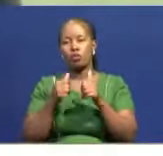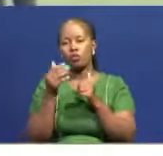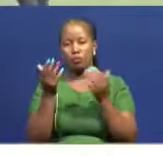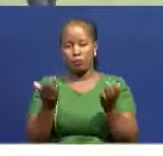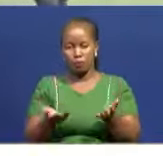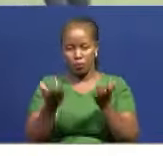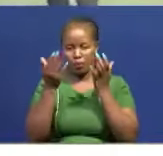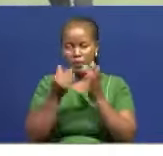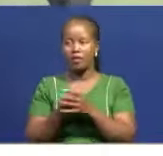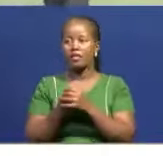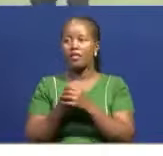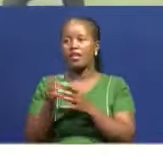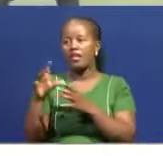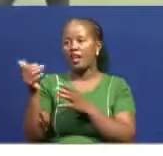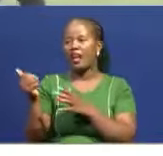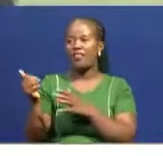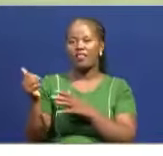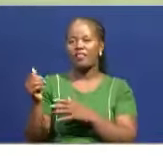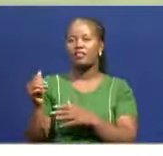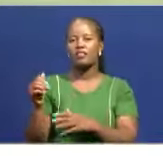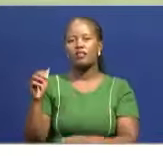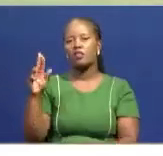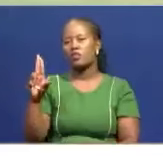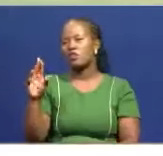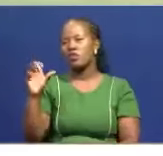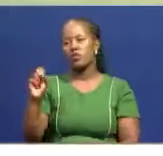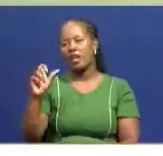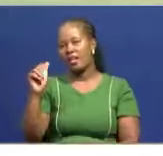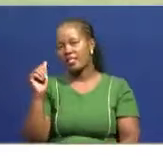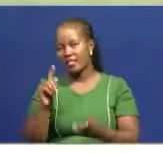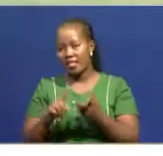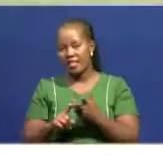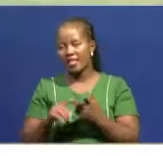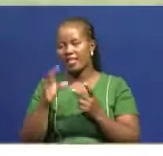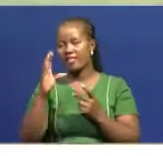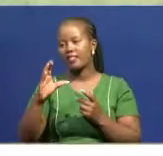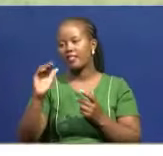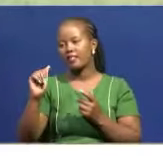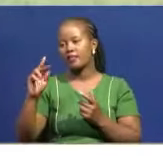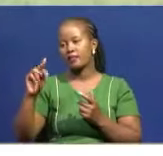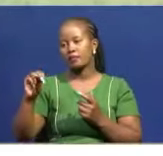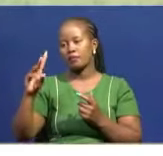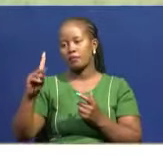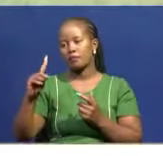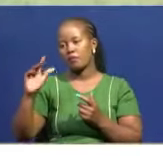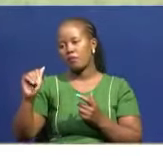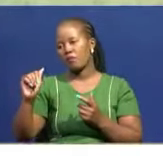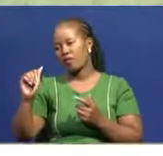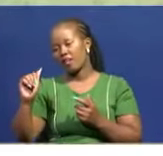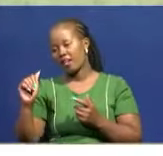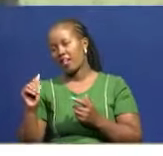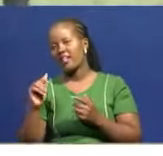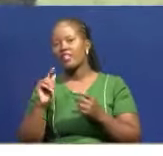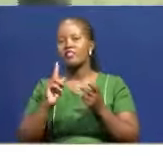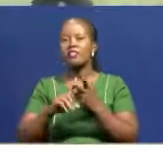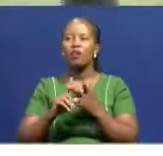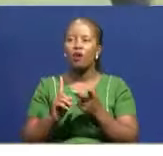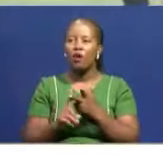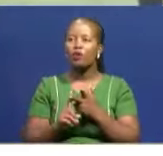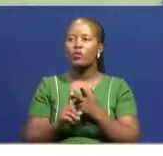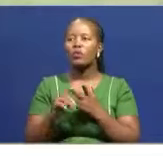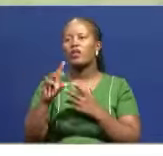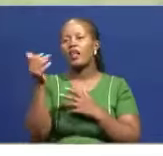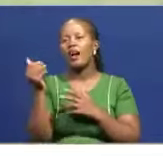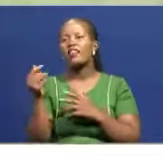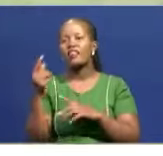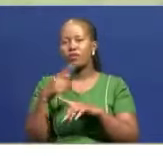sevens. Sevens. USA, Spain, Samoa, and Canada facing relegation from... Confirmed, yes. From the